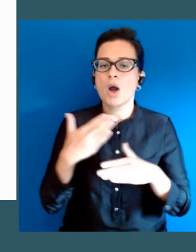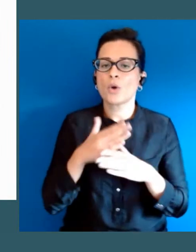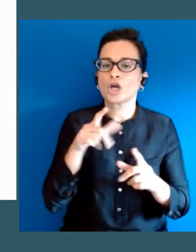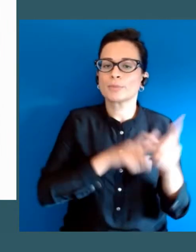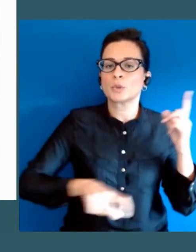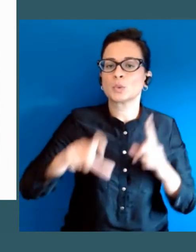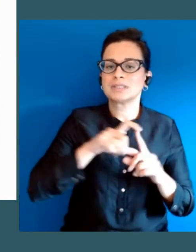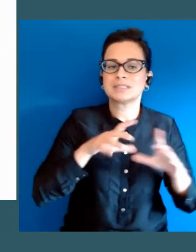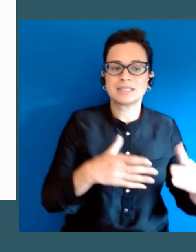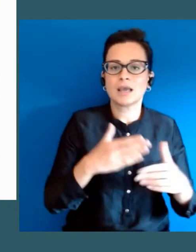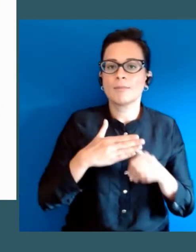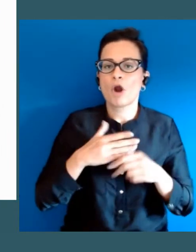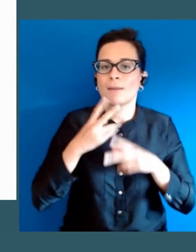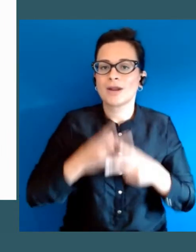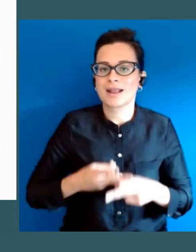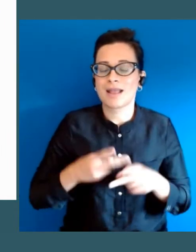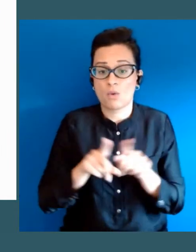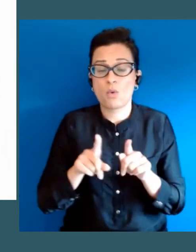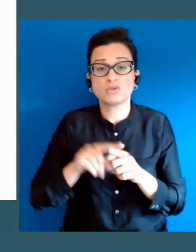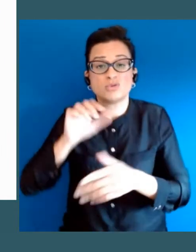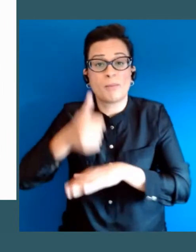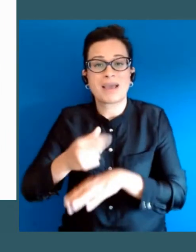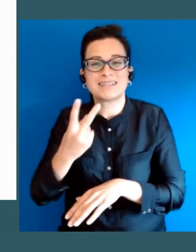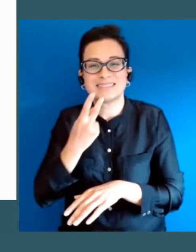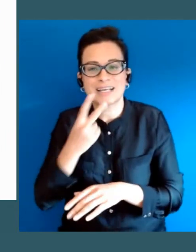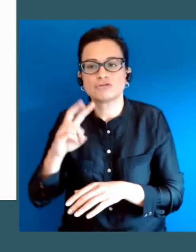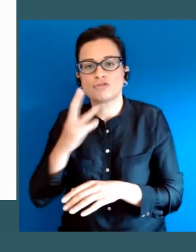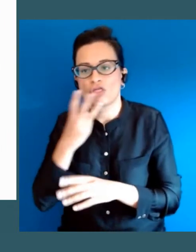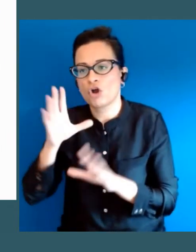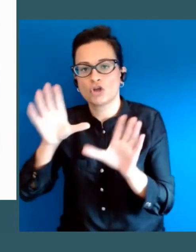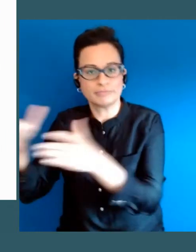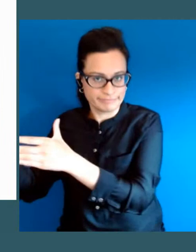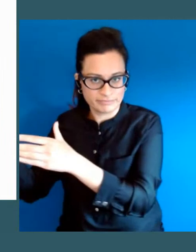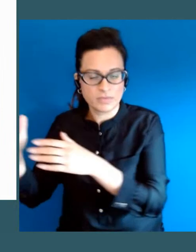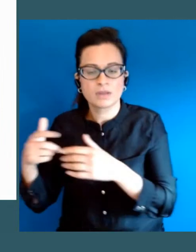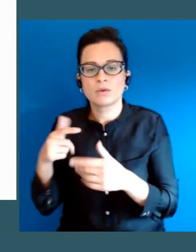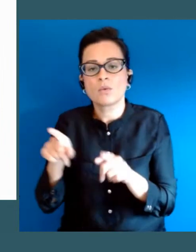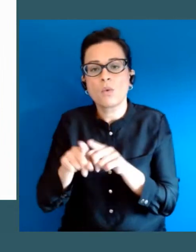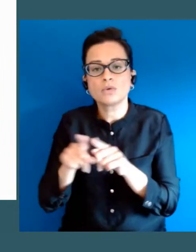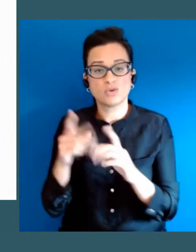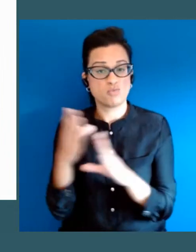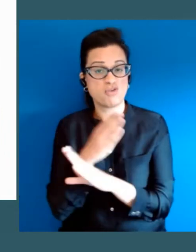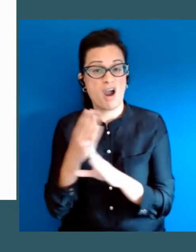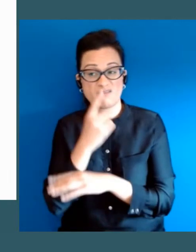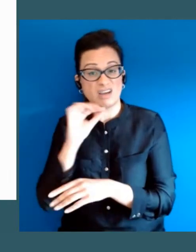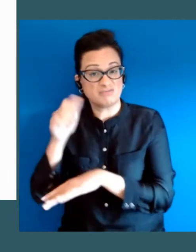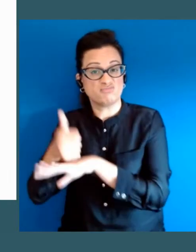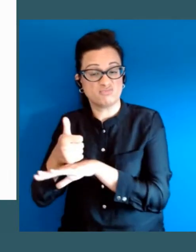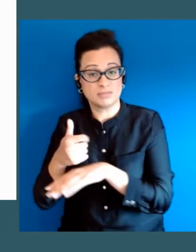care, but they're also based in secondary and tertiary centres, as well as private settings as well.